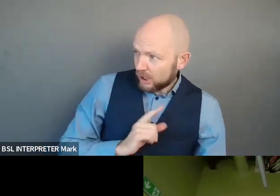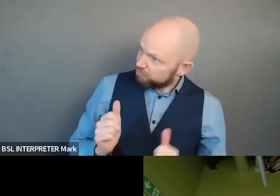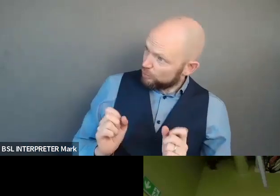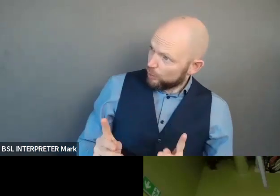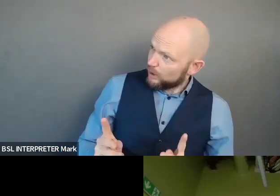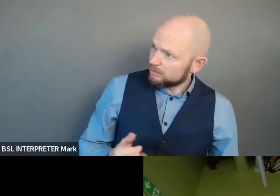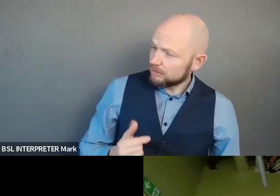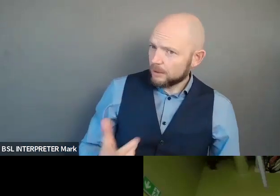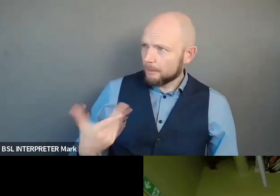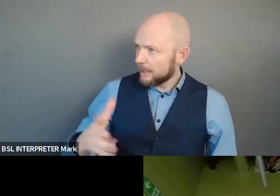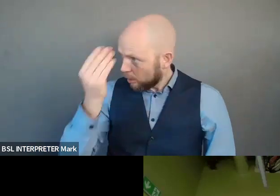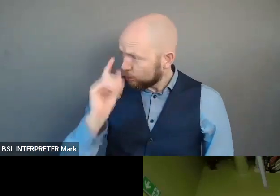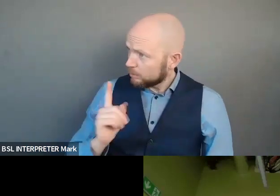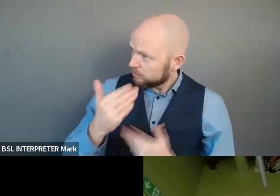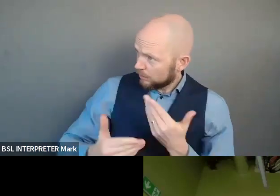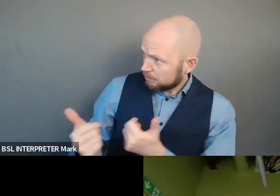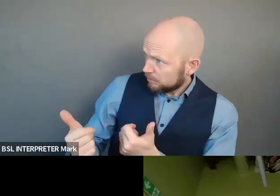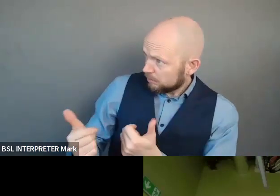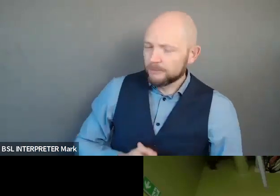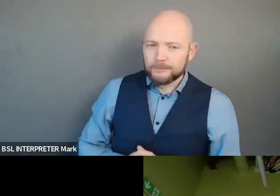in AHRC.